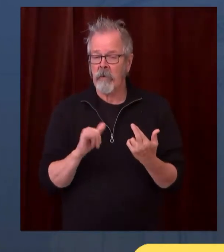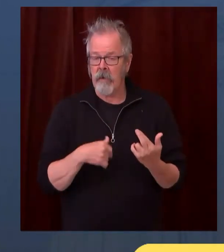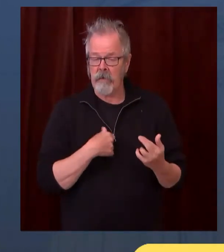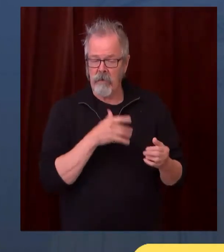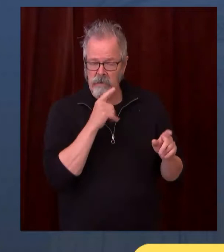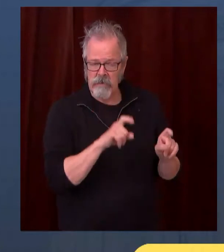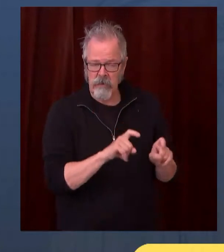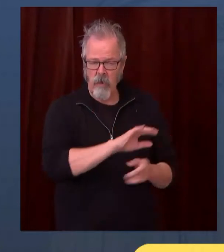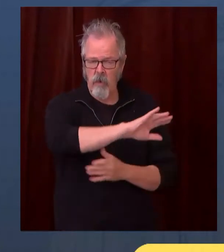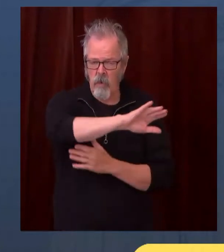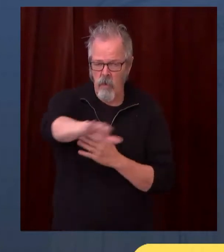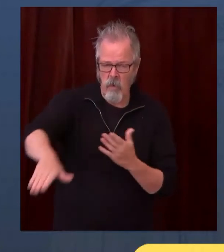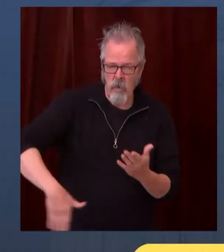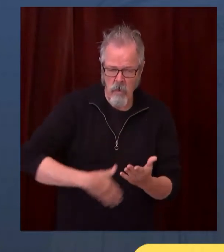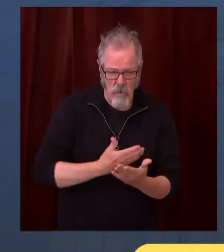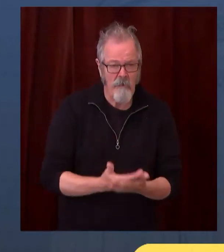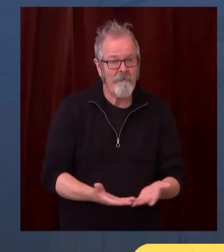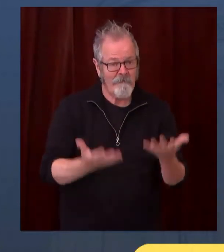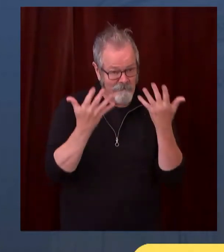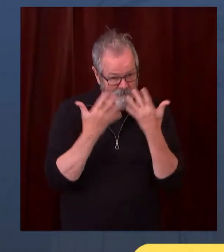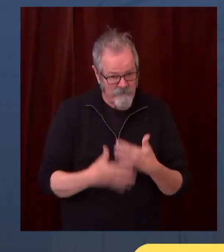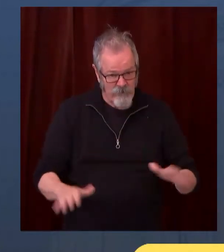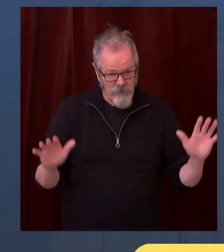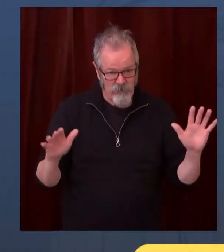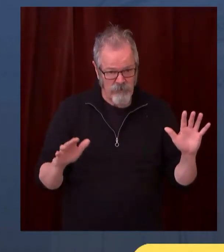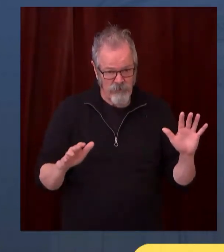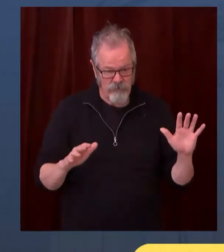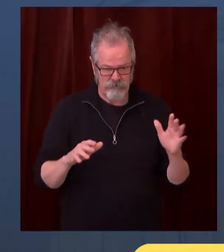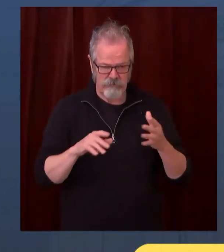Next question comes from Essex with Cairo 7. Yes,